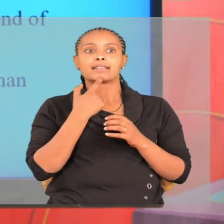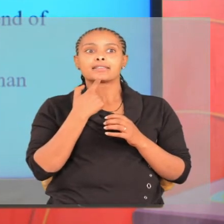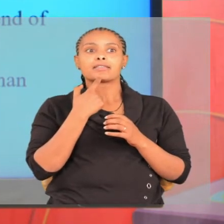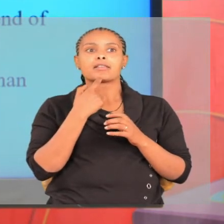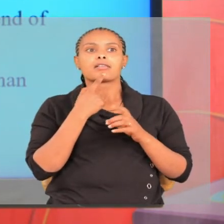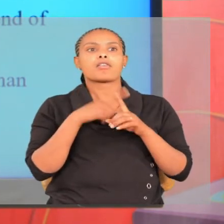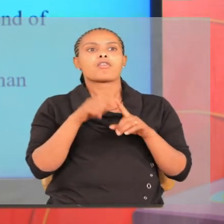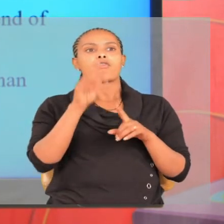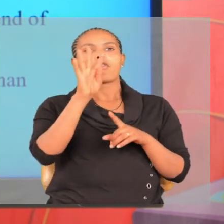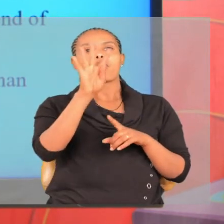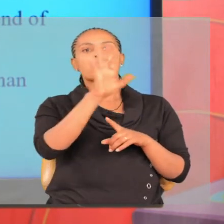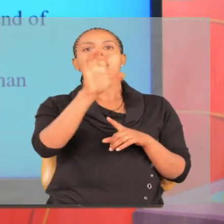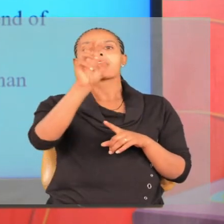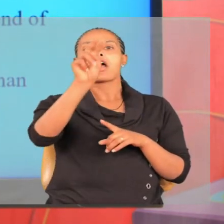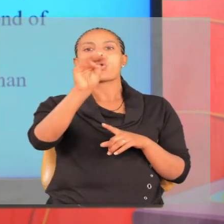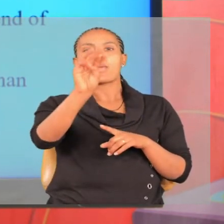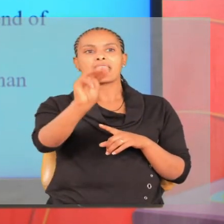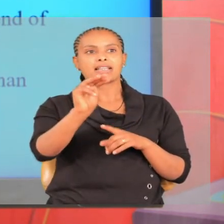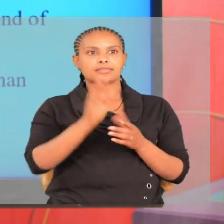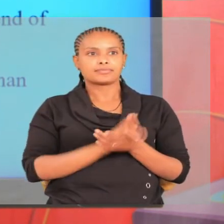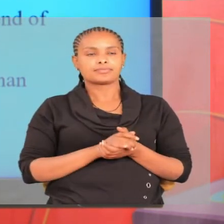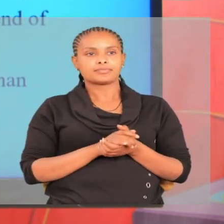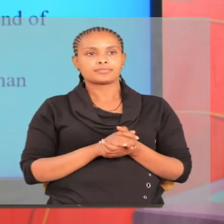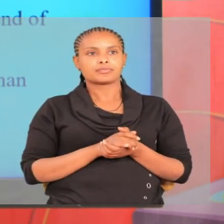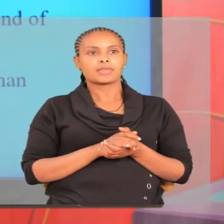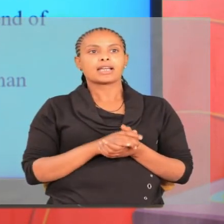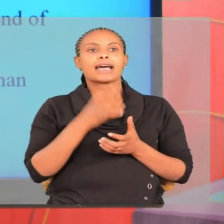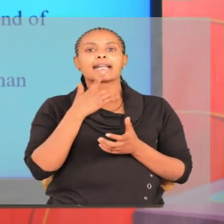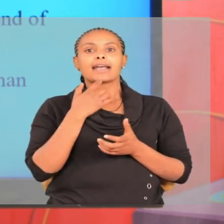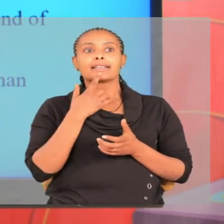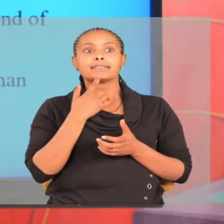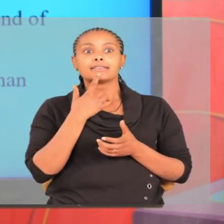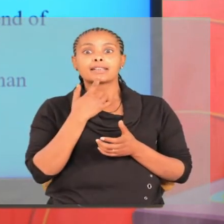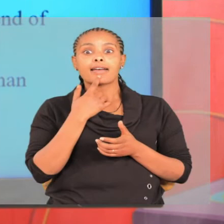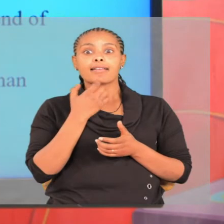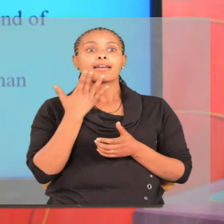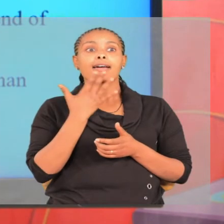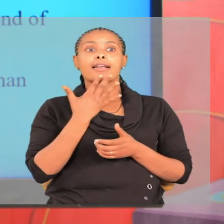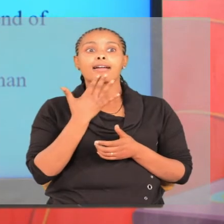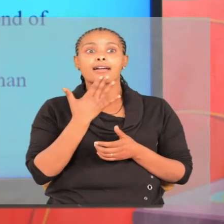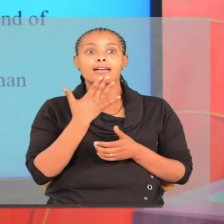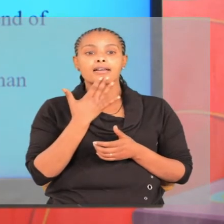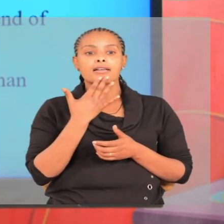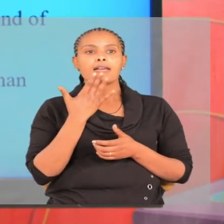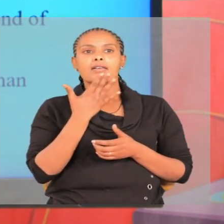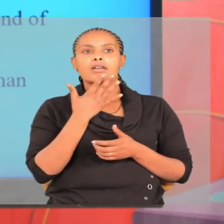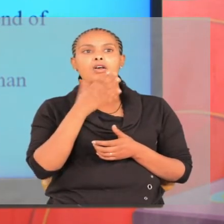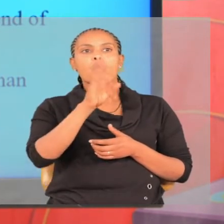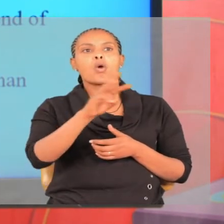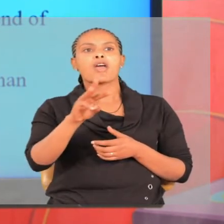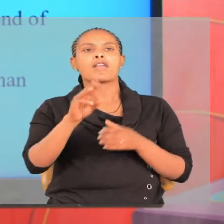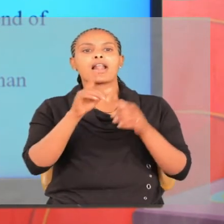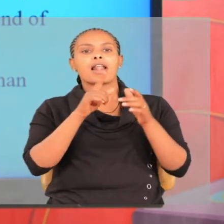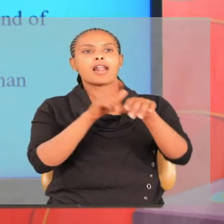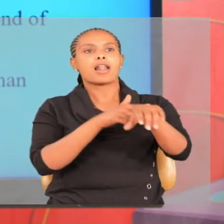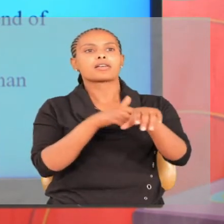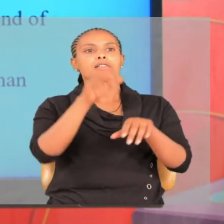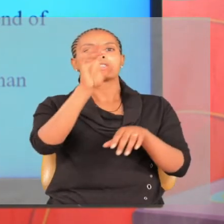wavelengths of 400 nanometer. Red having a wavelength of